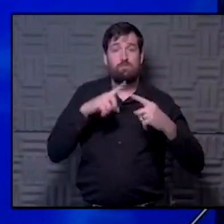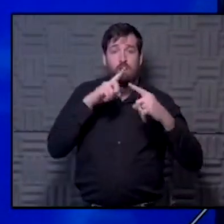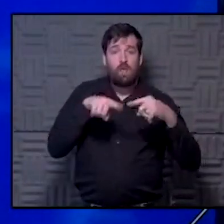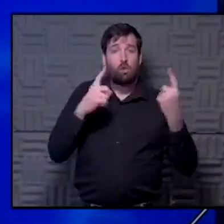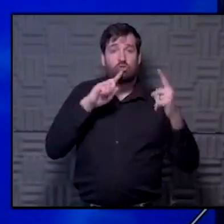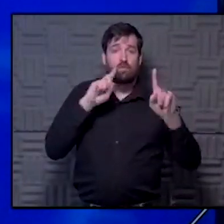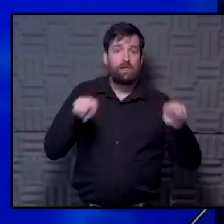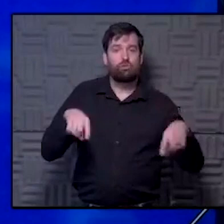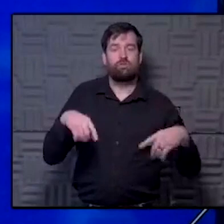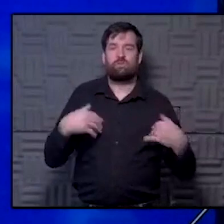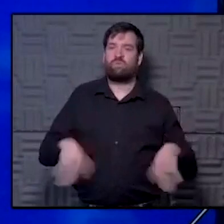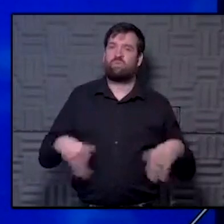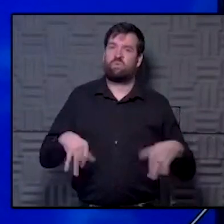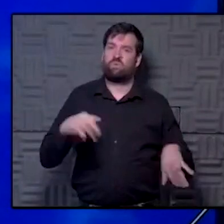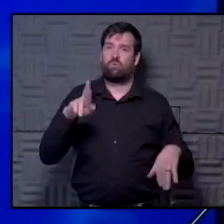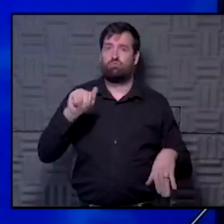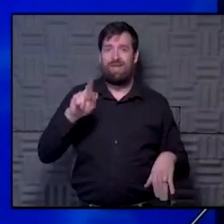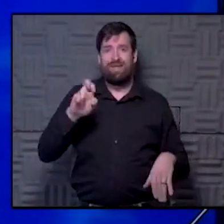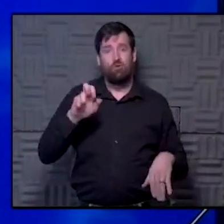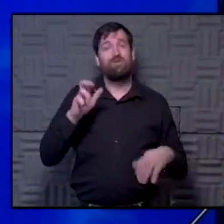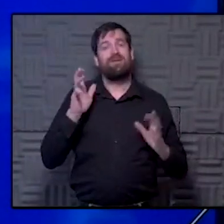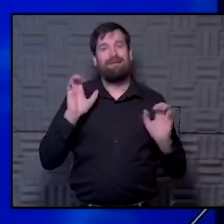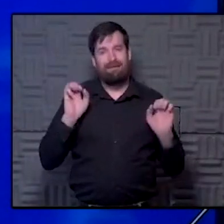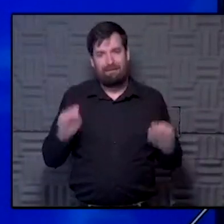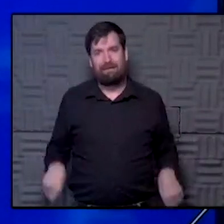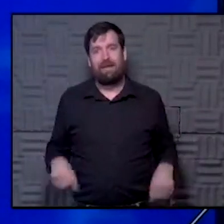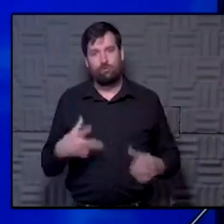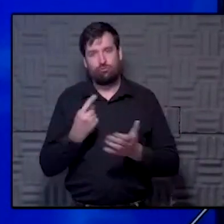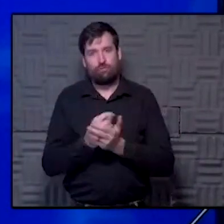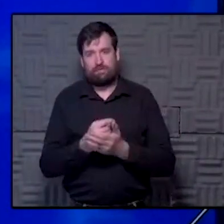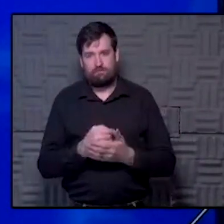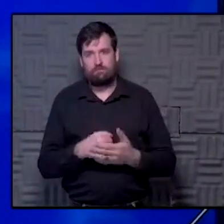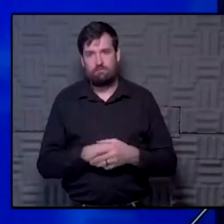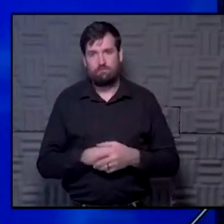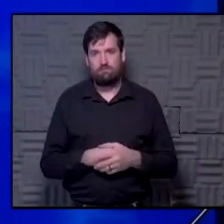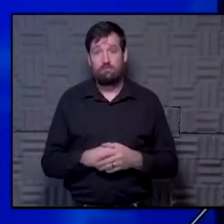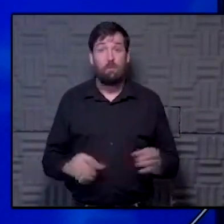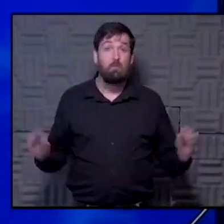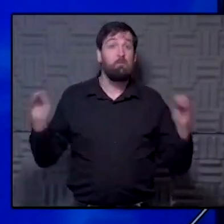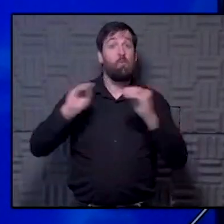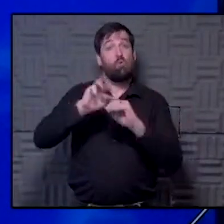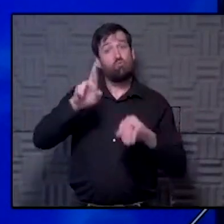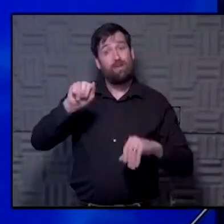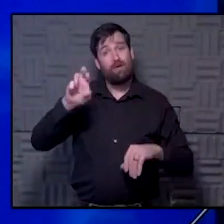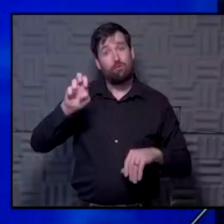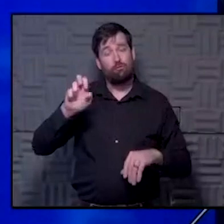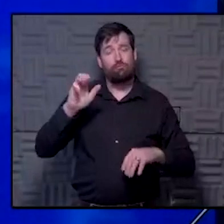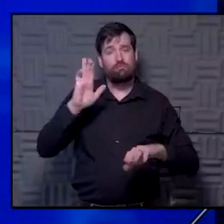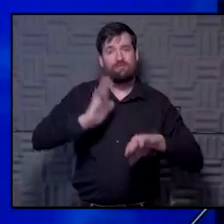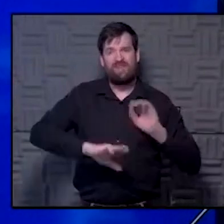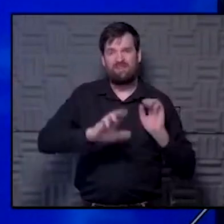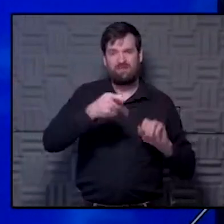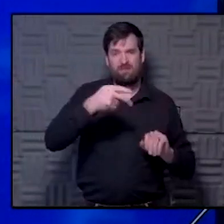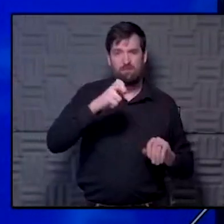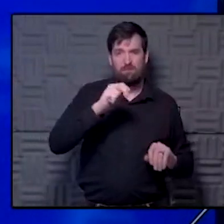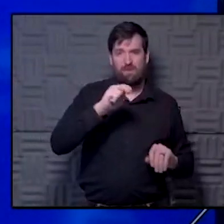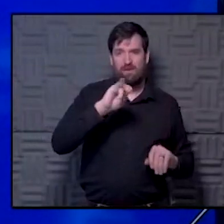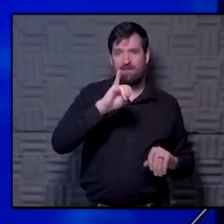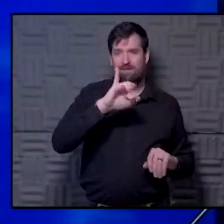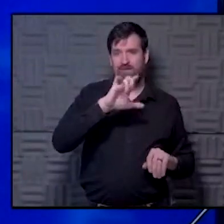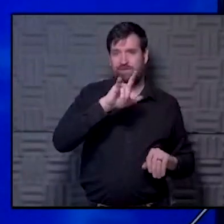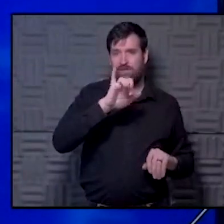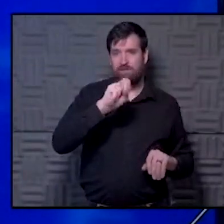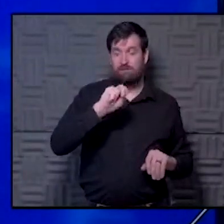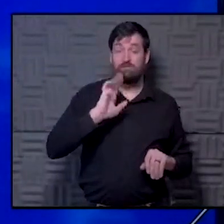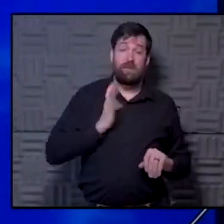rare and, as Dr. Barr mentioned, treatable. And again, rarer than we see with penicillin. So our evidence has